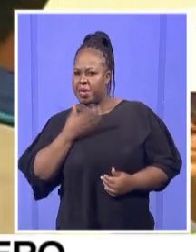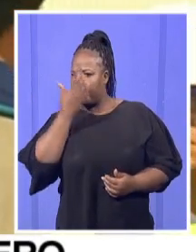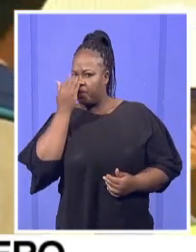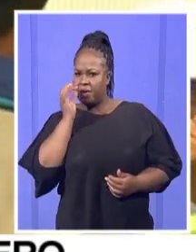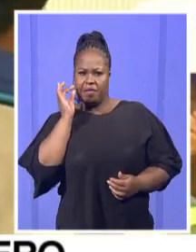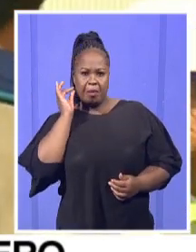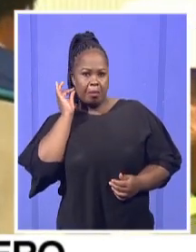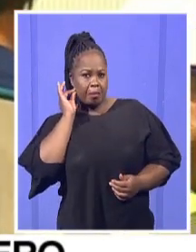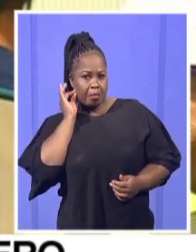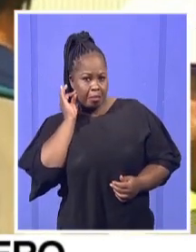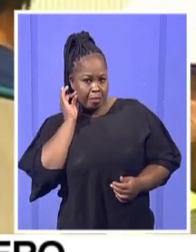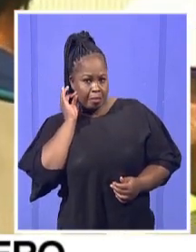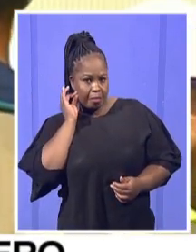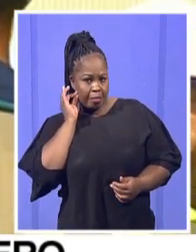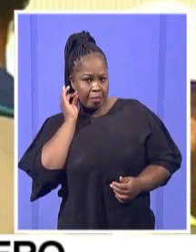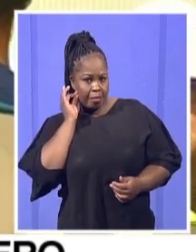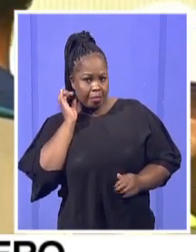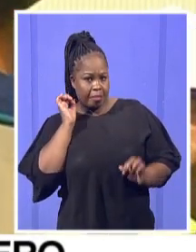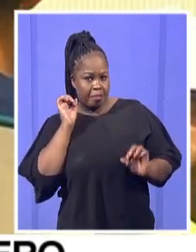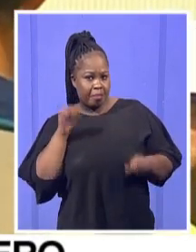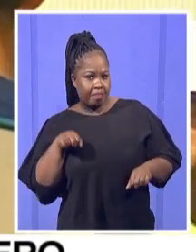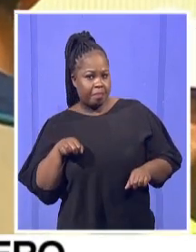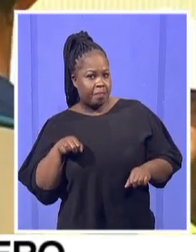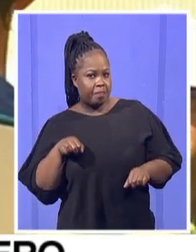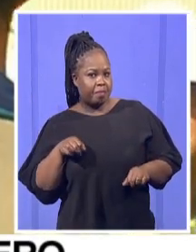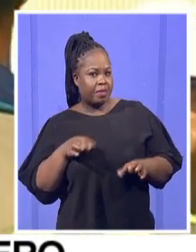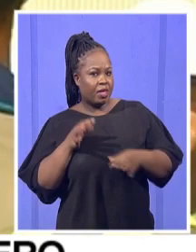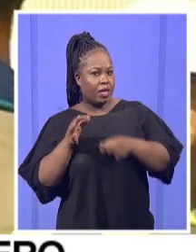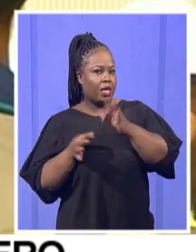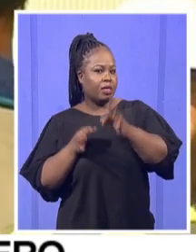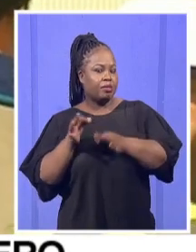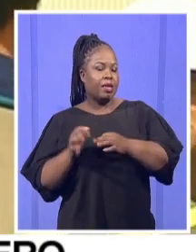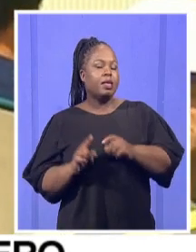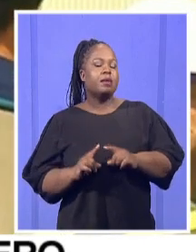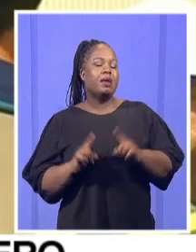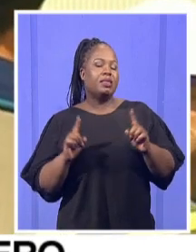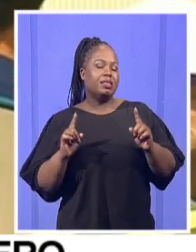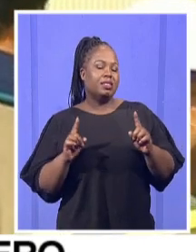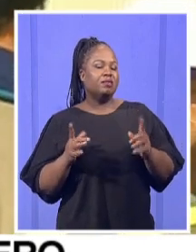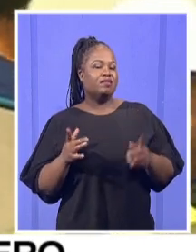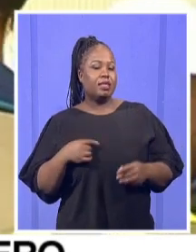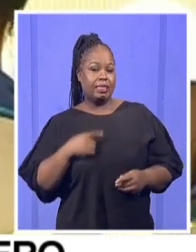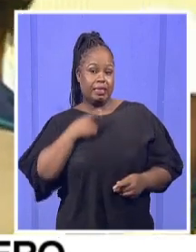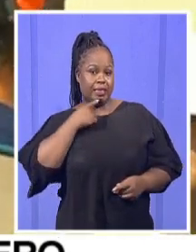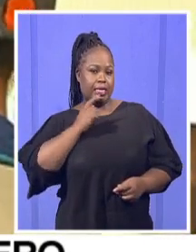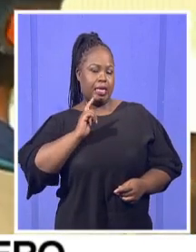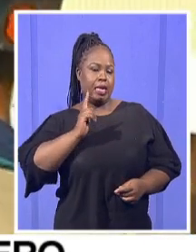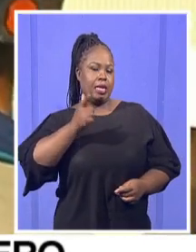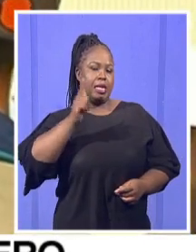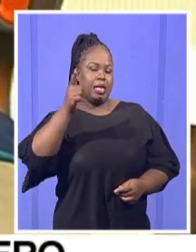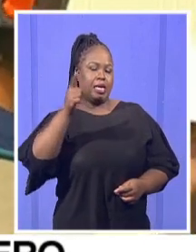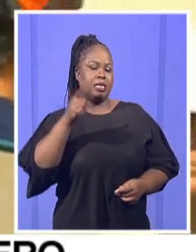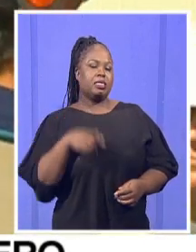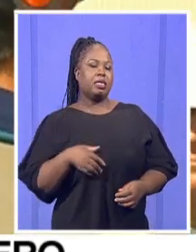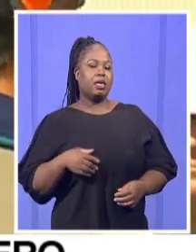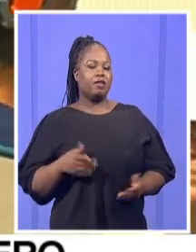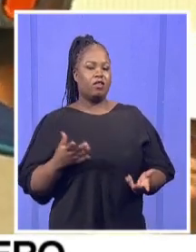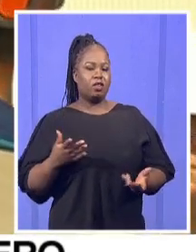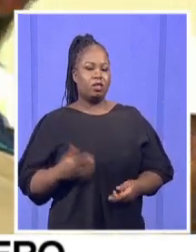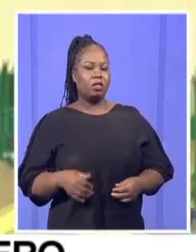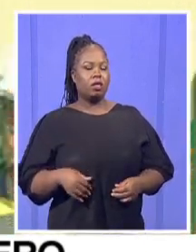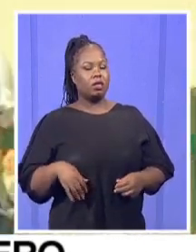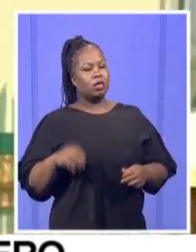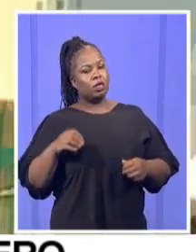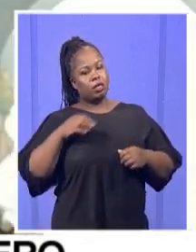the audio of these explanations that are being made to the President, but we've been told that later on we will have a photo op of the